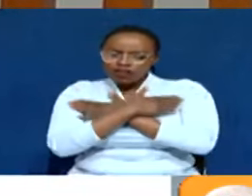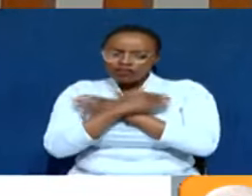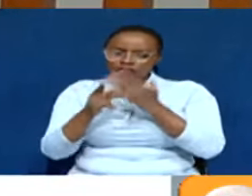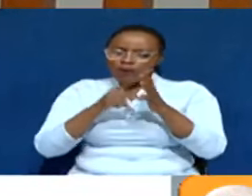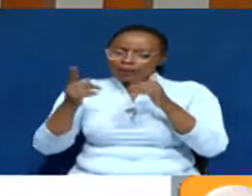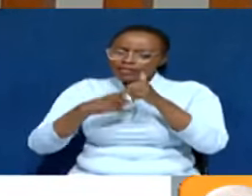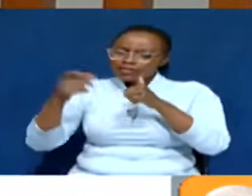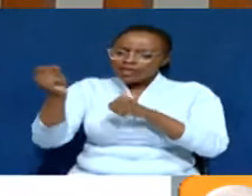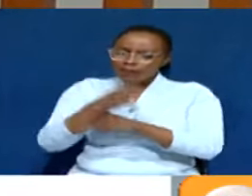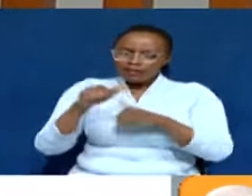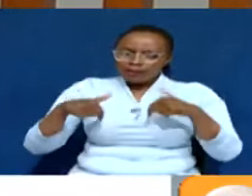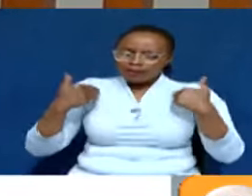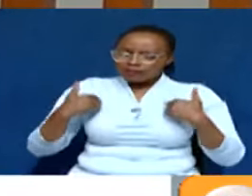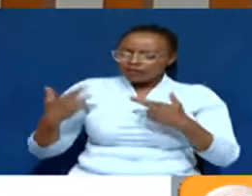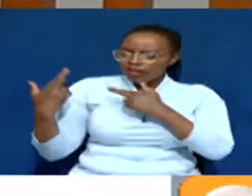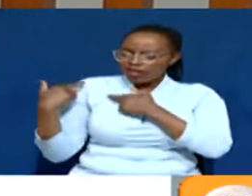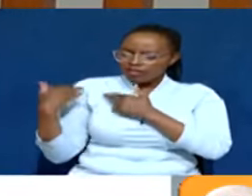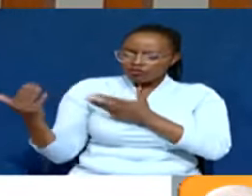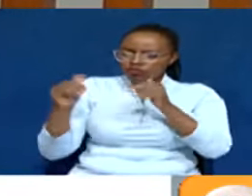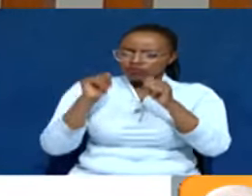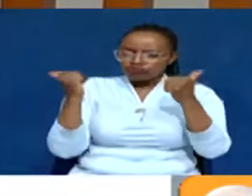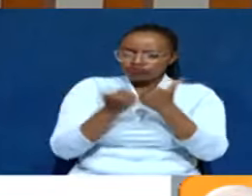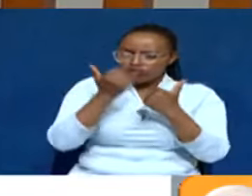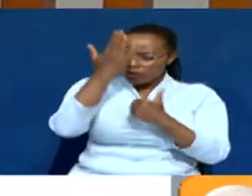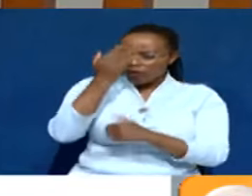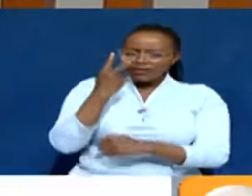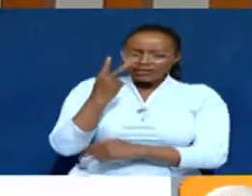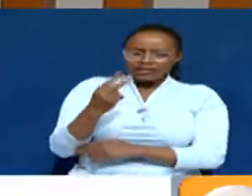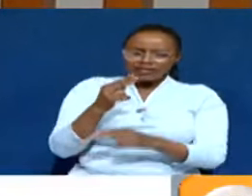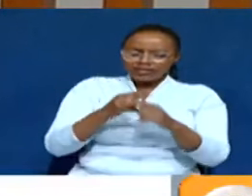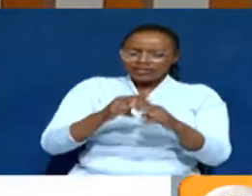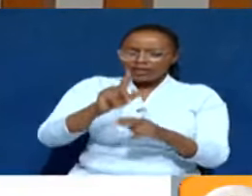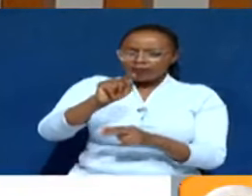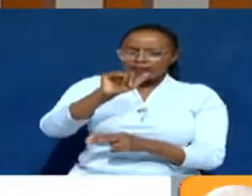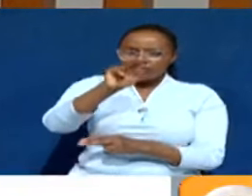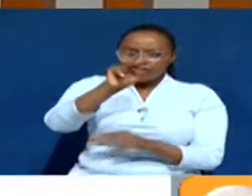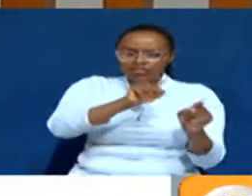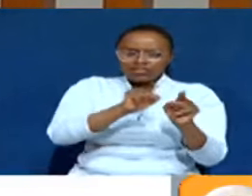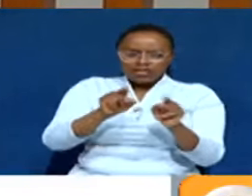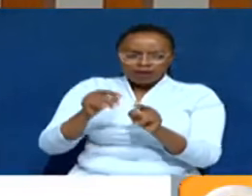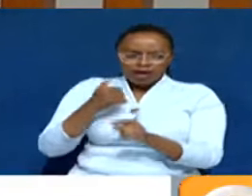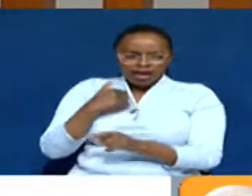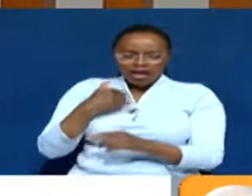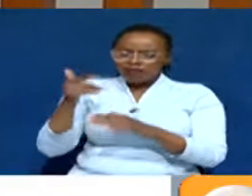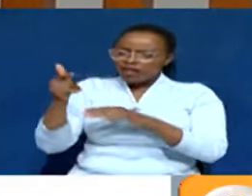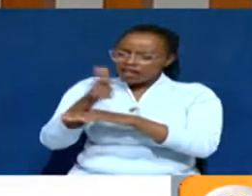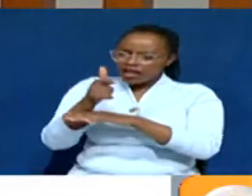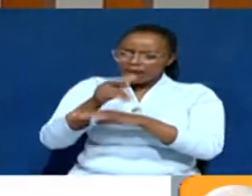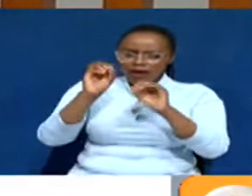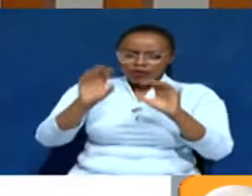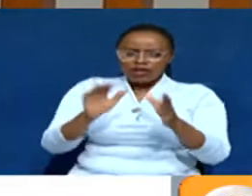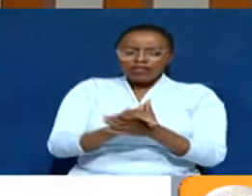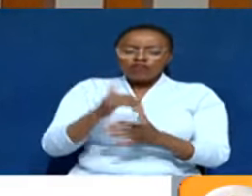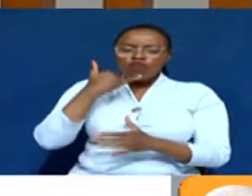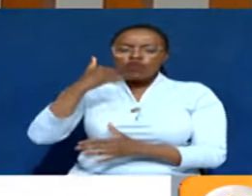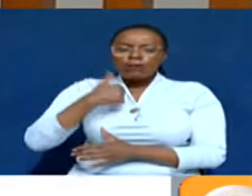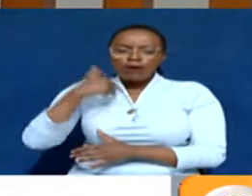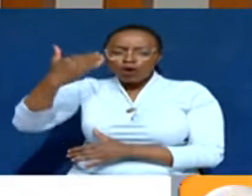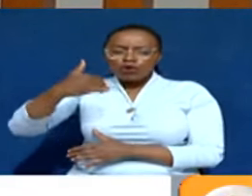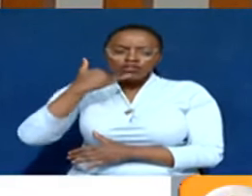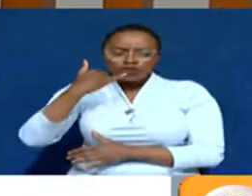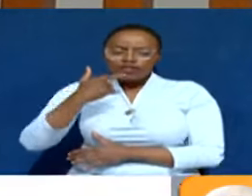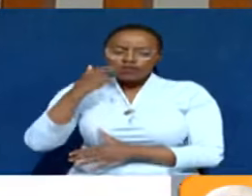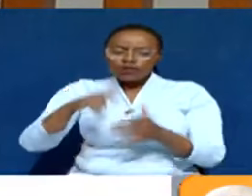nakulipo for 6 months, I'm the one who took her to my agent. Kwa sababu I saw that, she's called Tina. Ada ningekuja naye nivilapendi kamera, akanipigia simu, she used to call